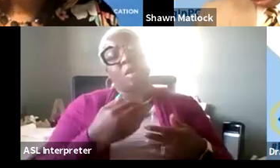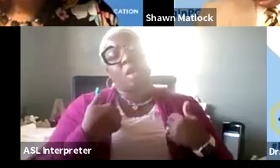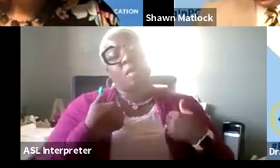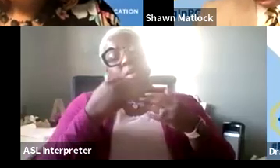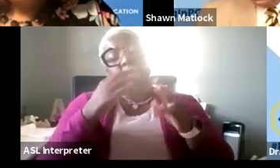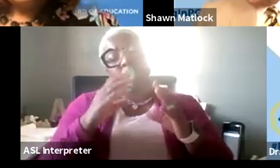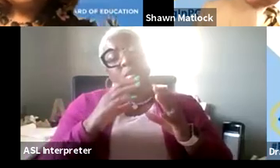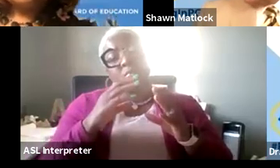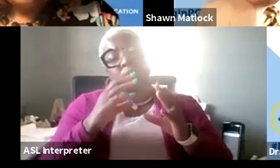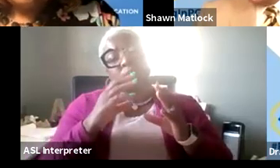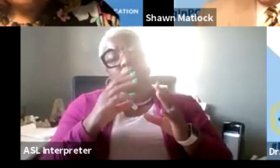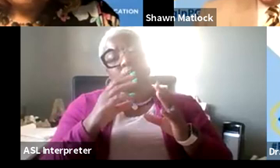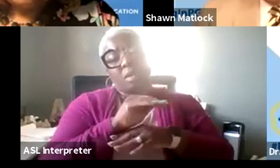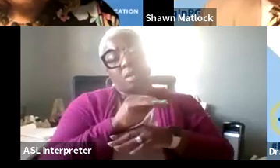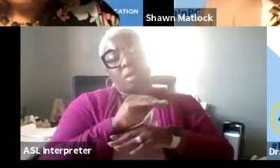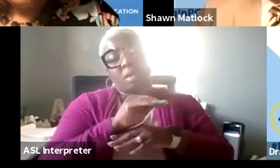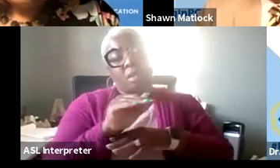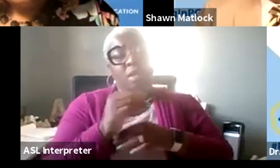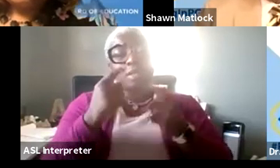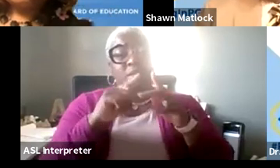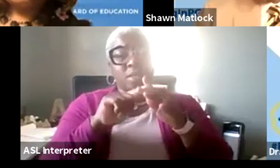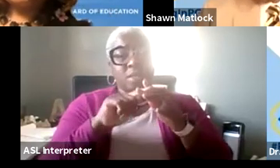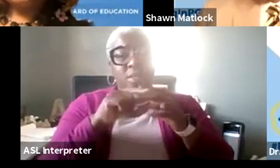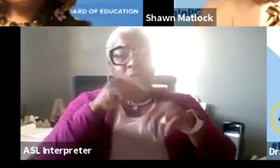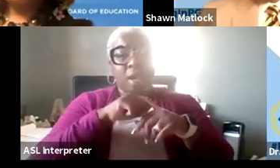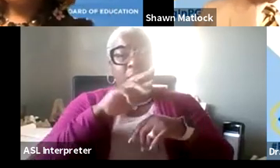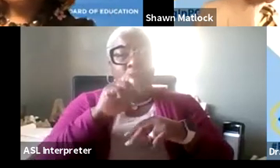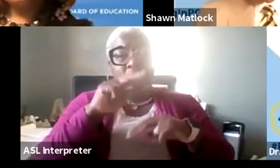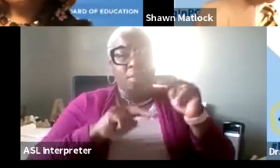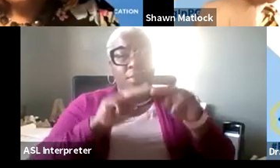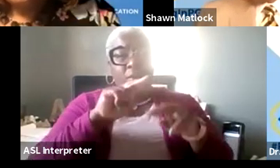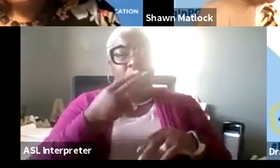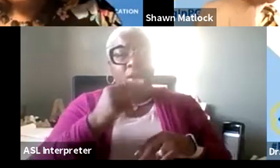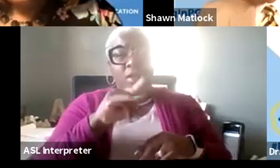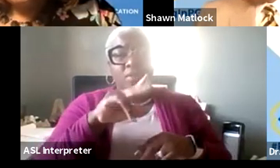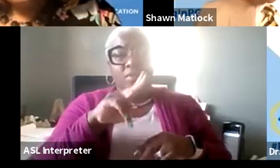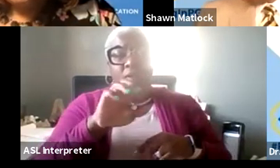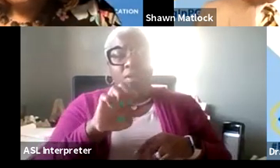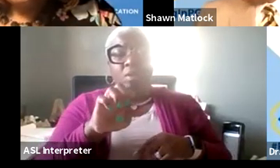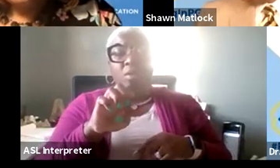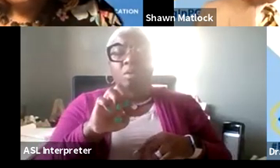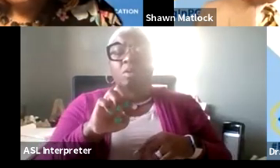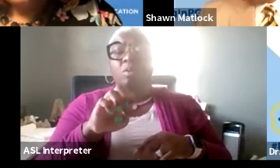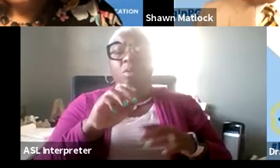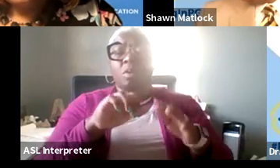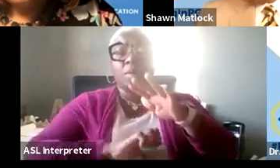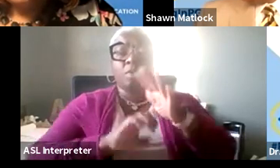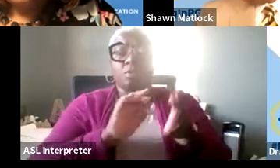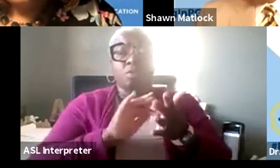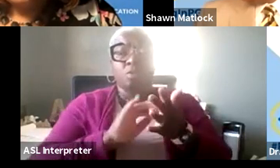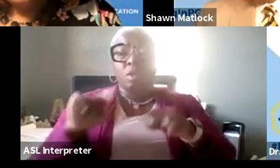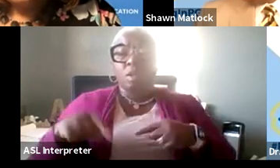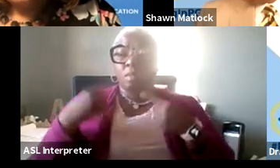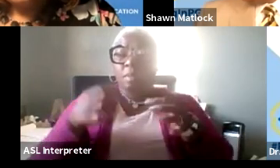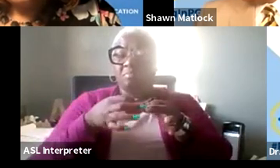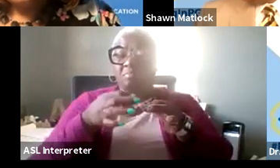hearing. It's time to rebuild Hyattsville Elementary School. As Dan said, this rebuild has been delayed since